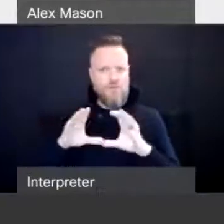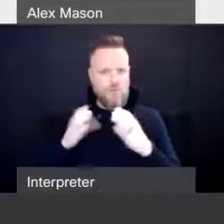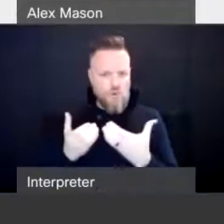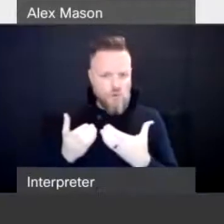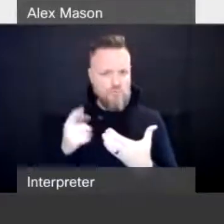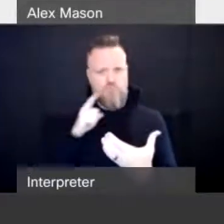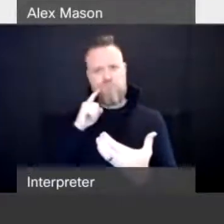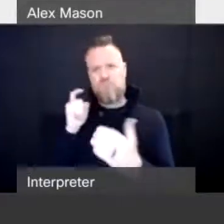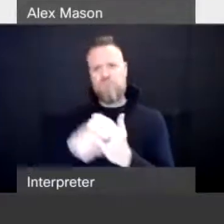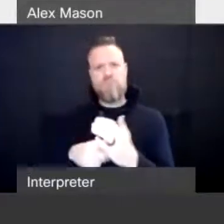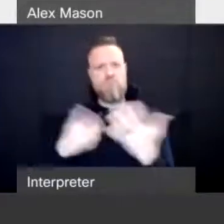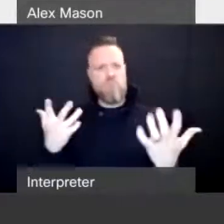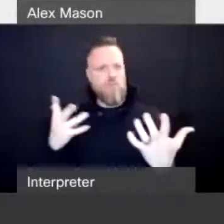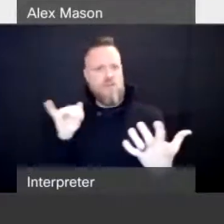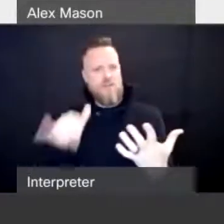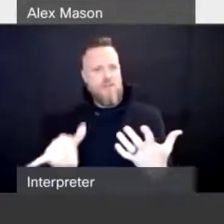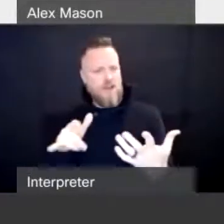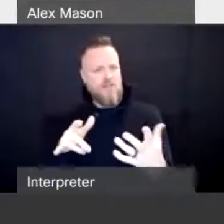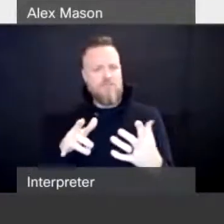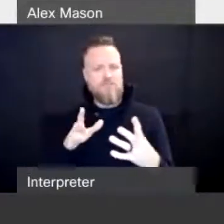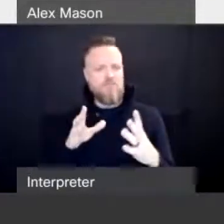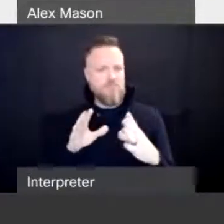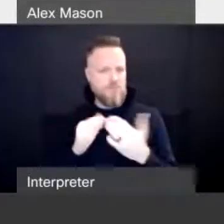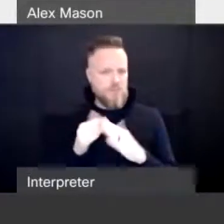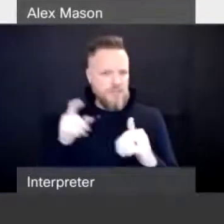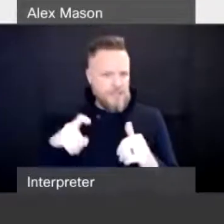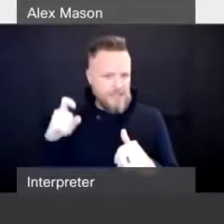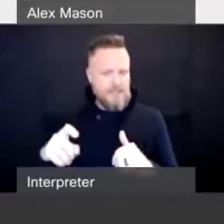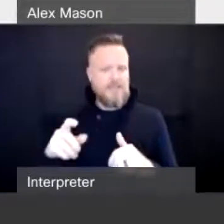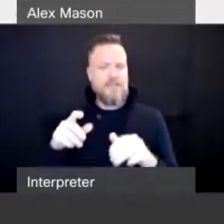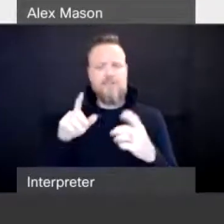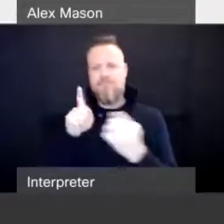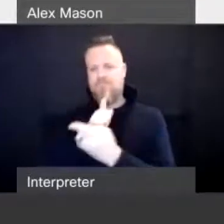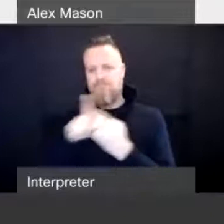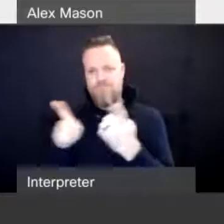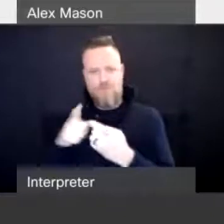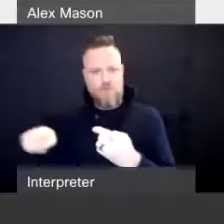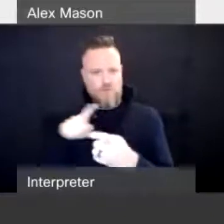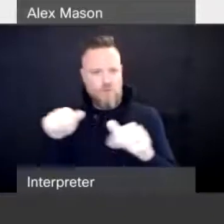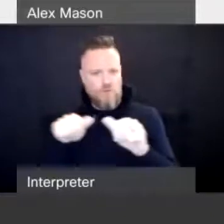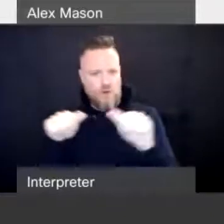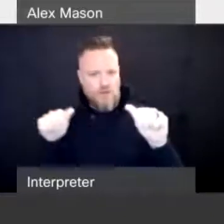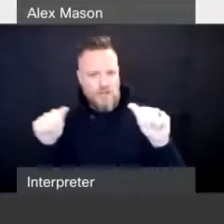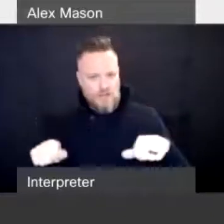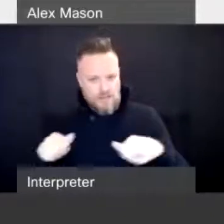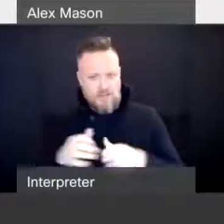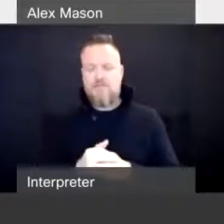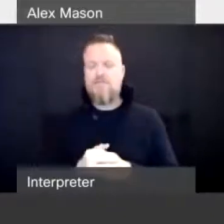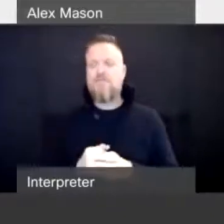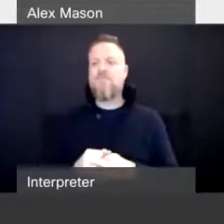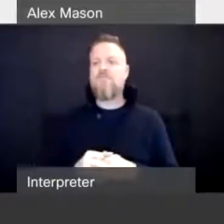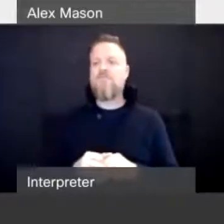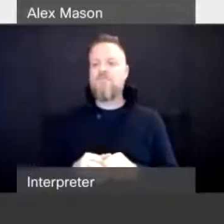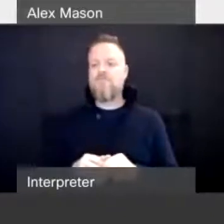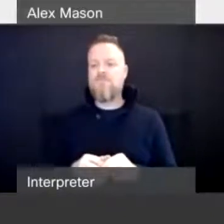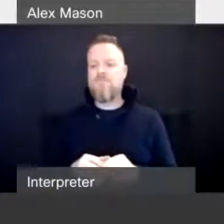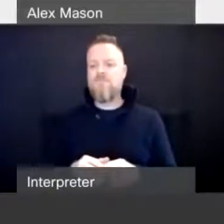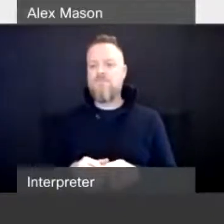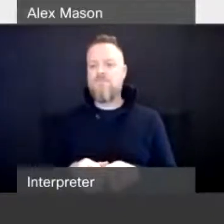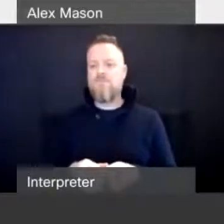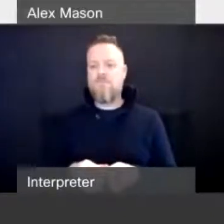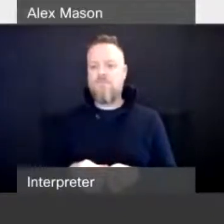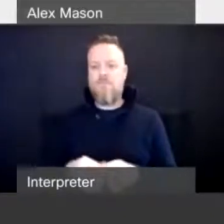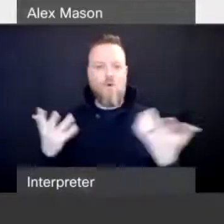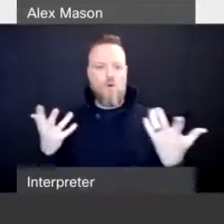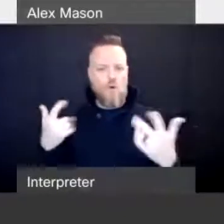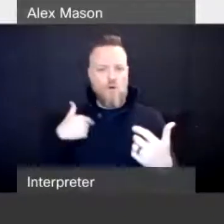were, meeting with architects, trying to figure out what we can save, what we have to raise and tear